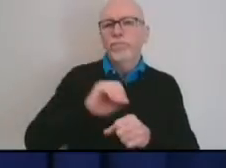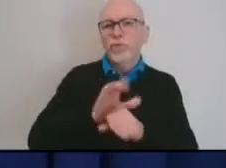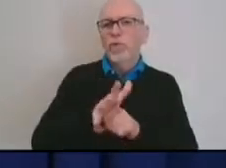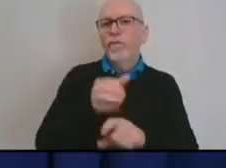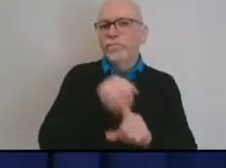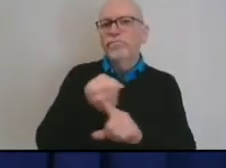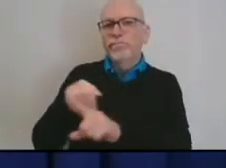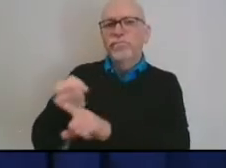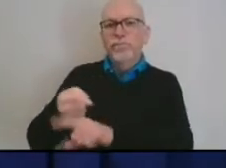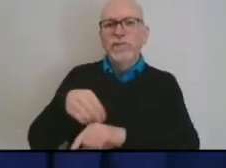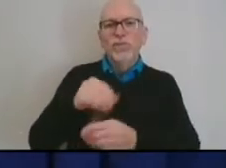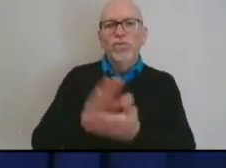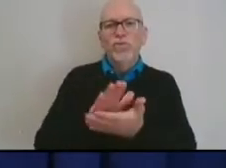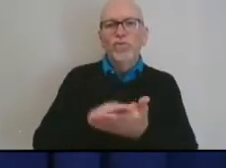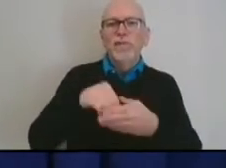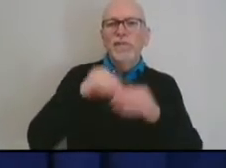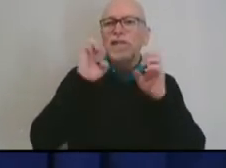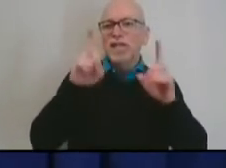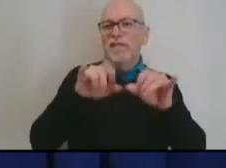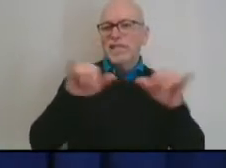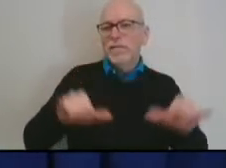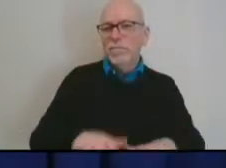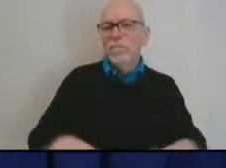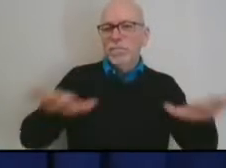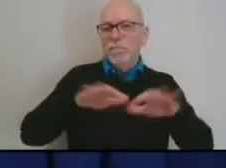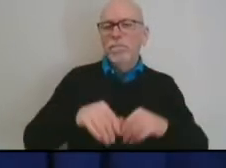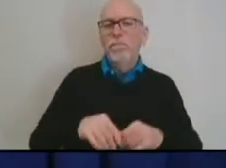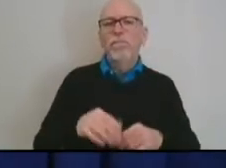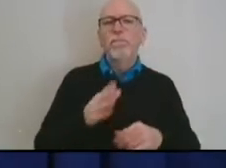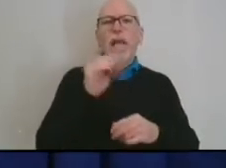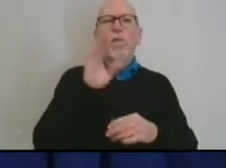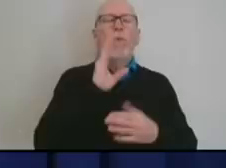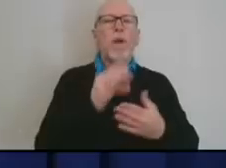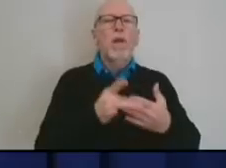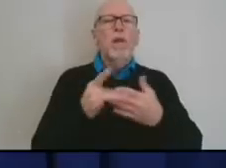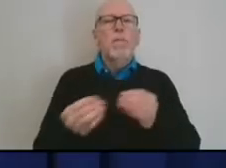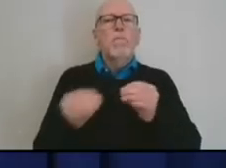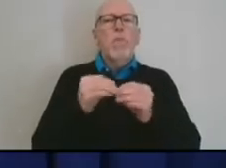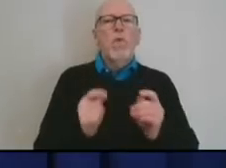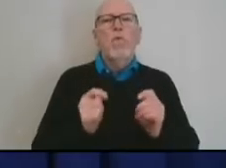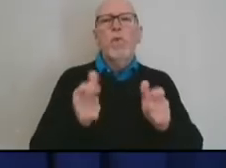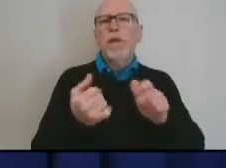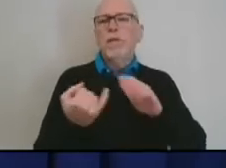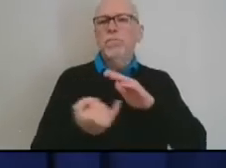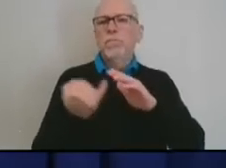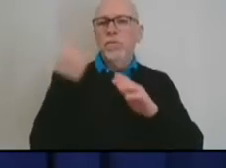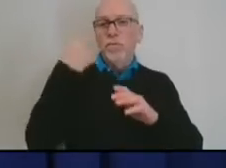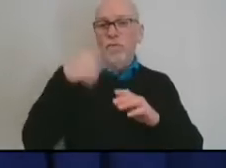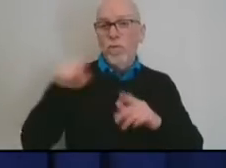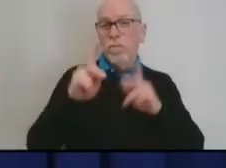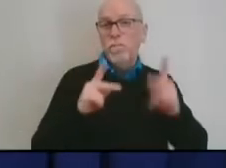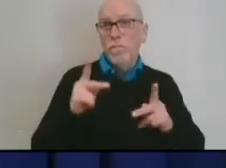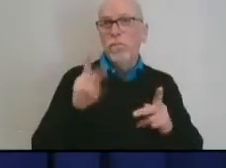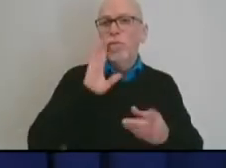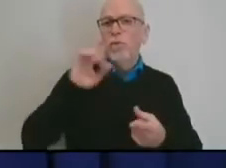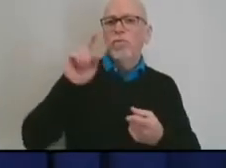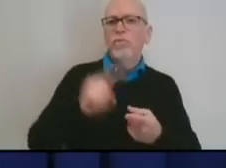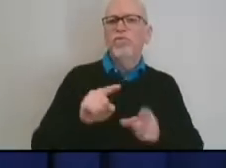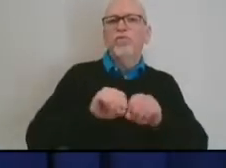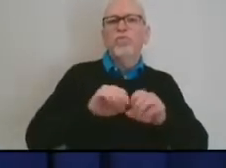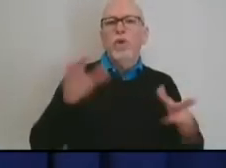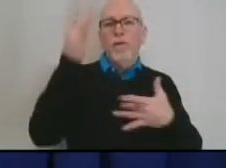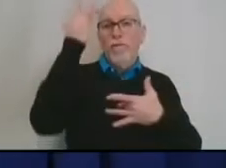to cause in our educational system and lead to quicker isolation of positive individuals, which will reduce the spread of the